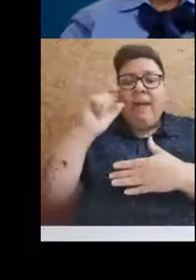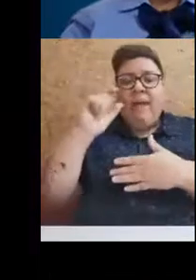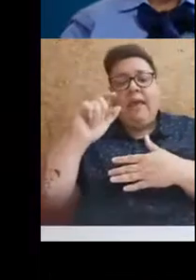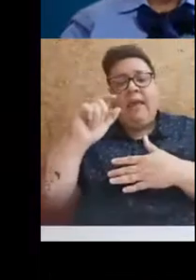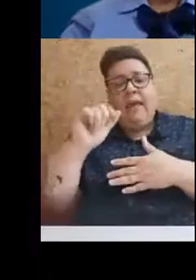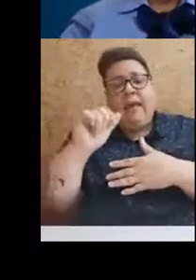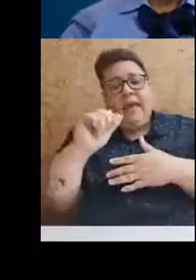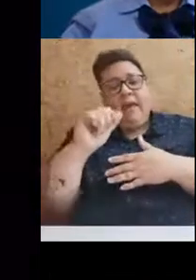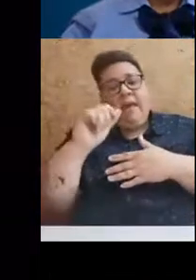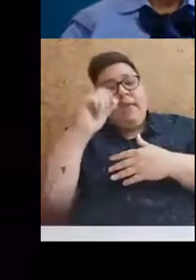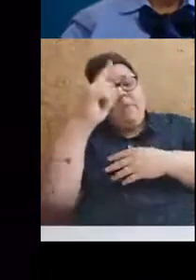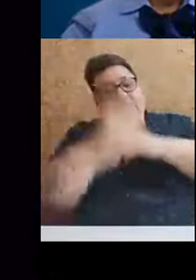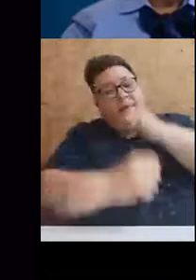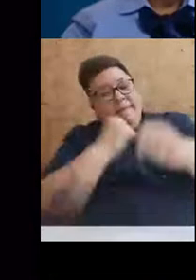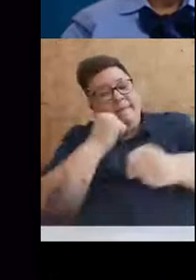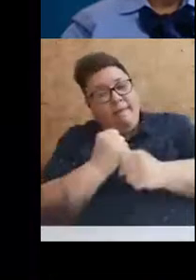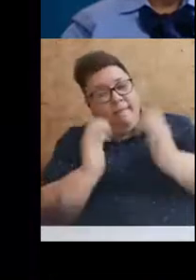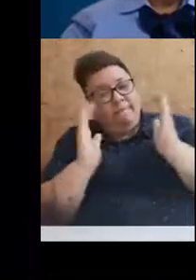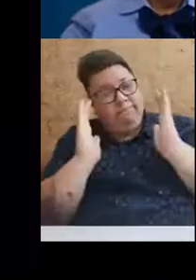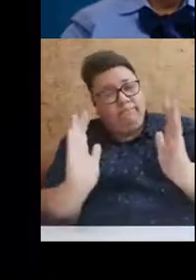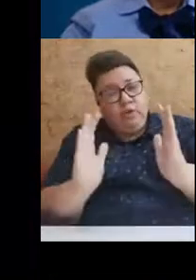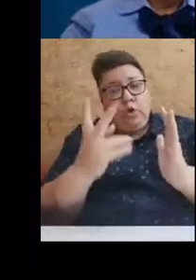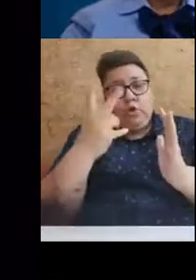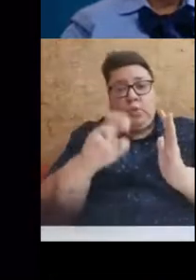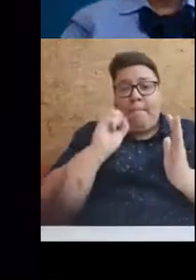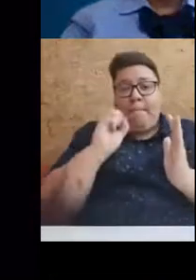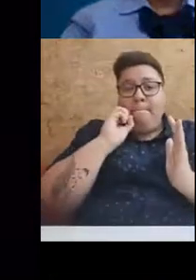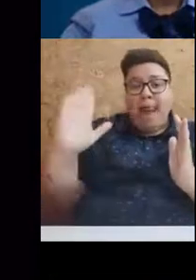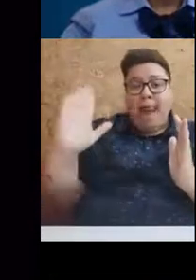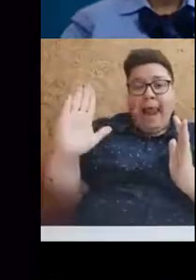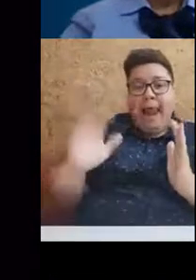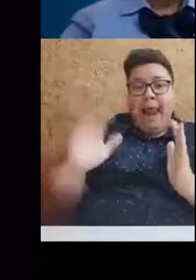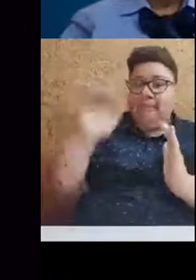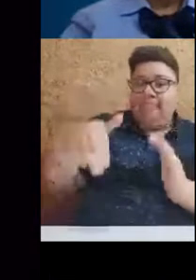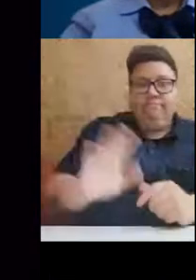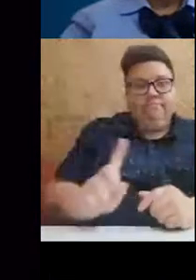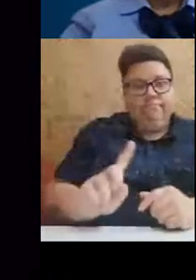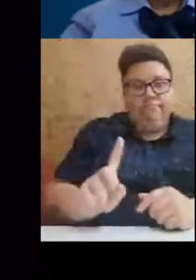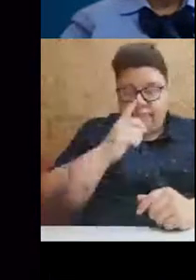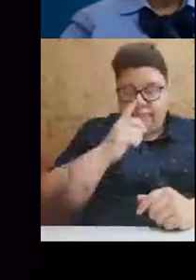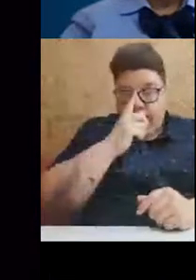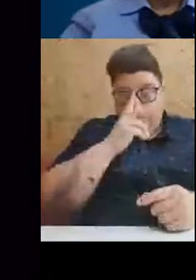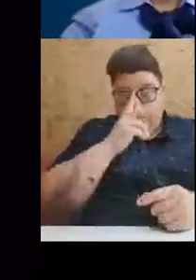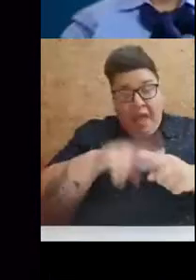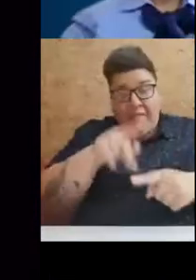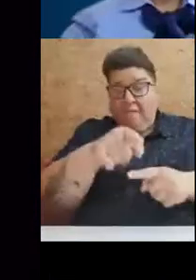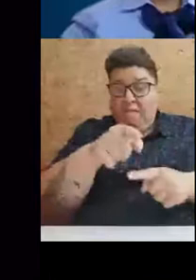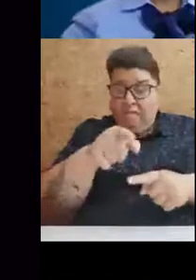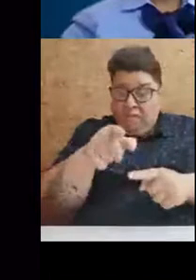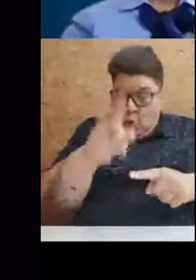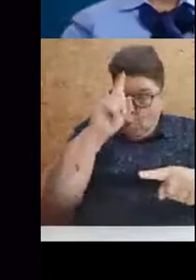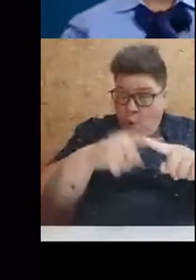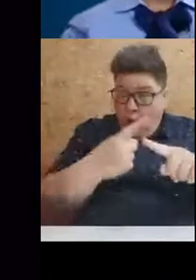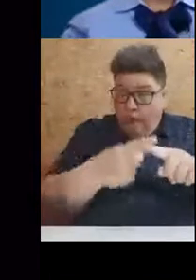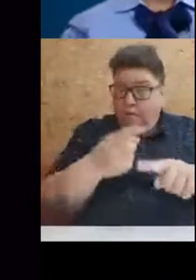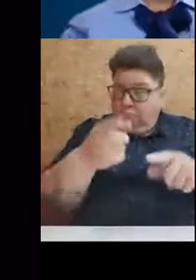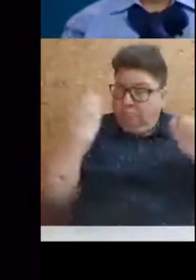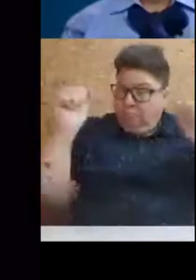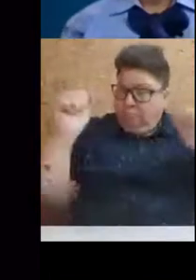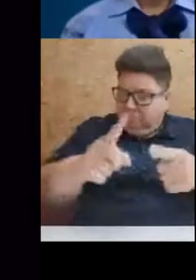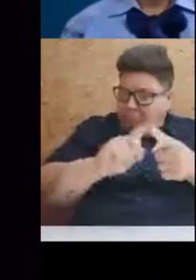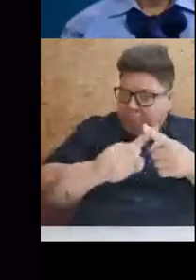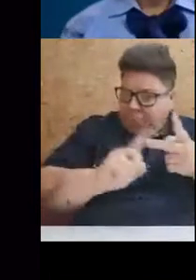you think you qualify for all these that I've just mentioned, then this will be your